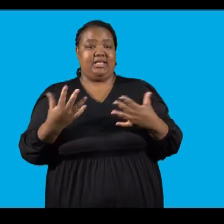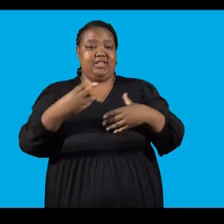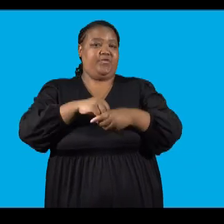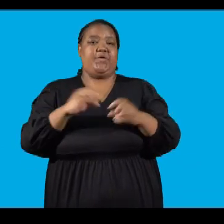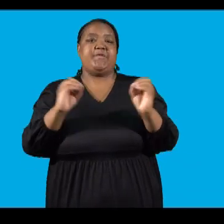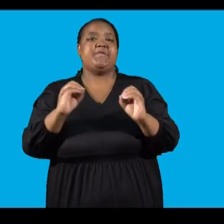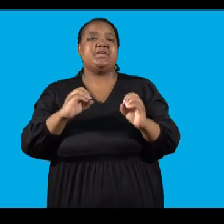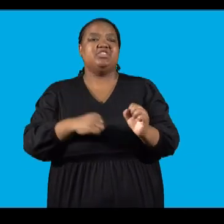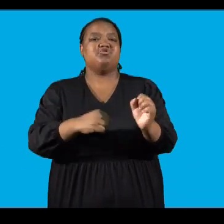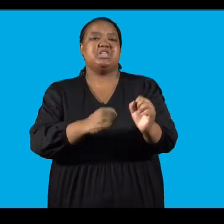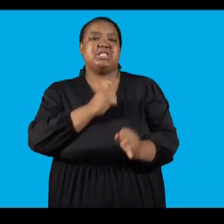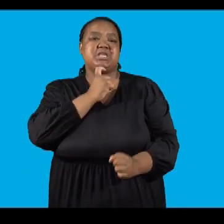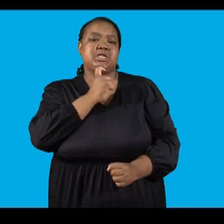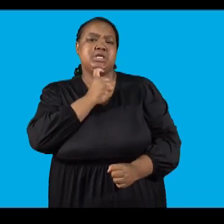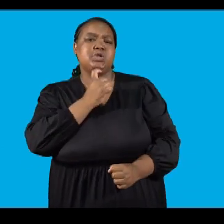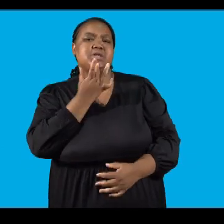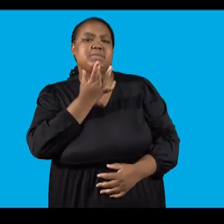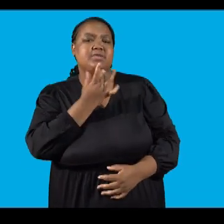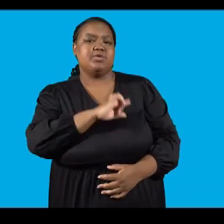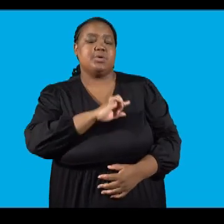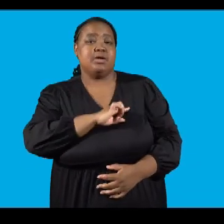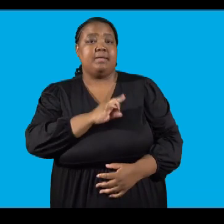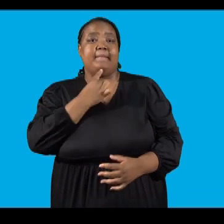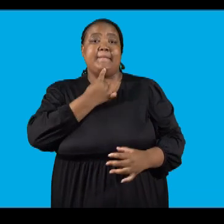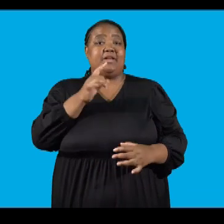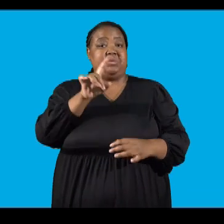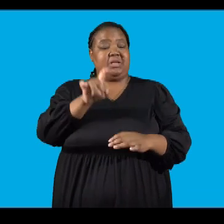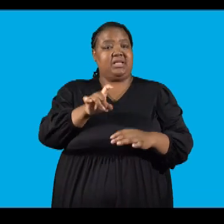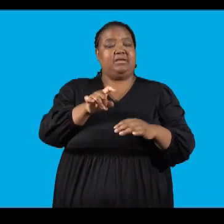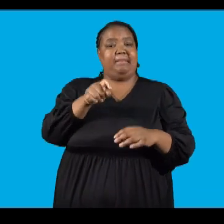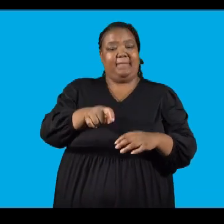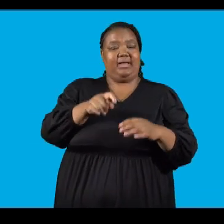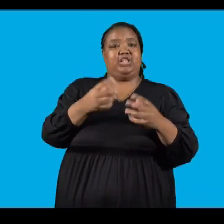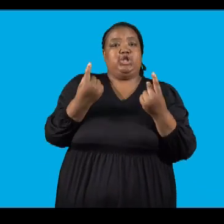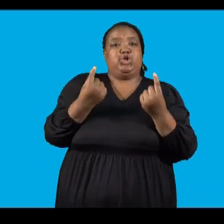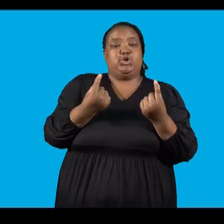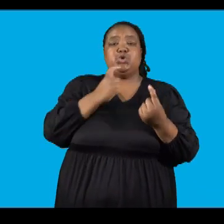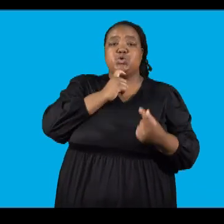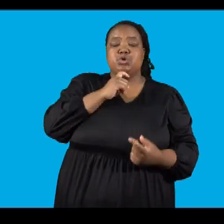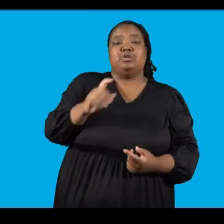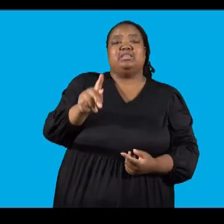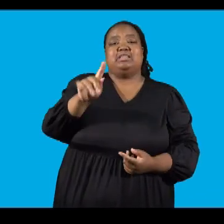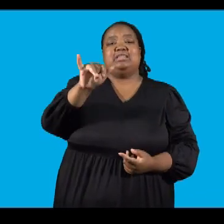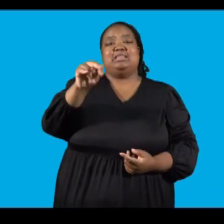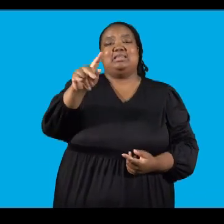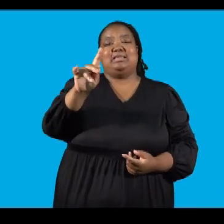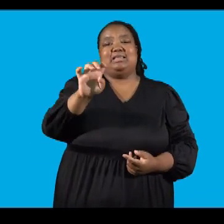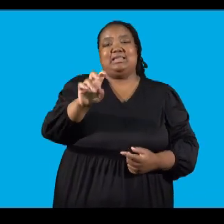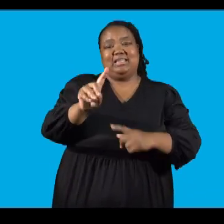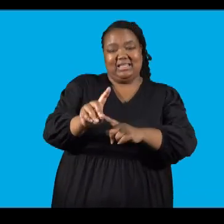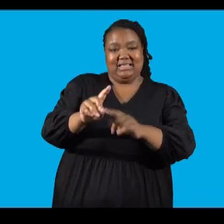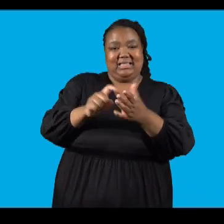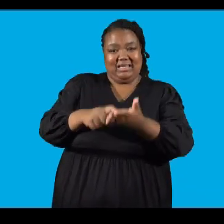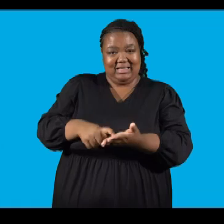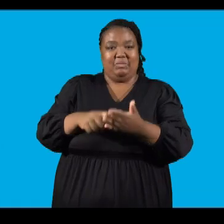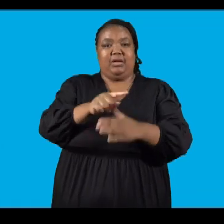strategies? But as the question says, it requires us to use a King demand curve. So we're going to get our marks for drawing